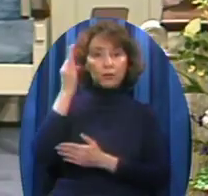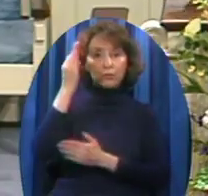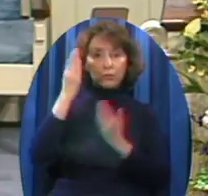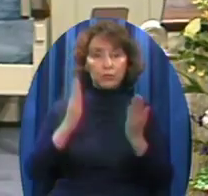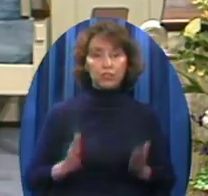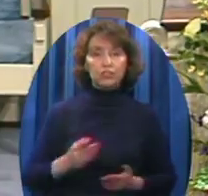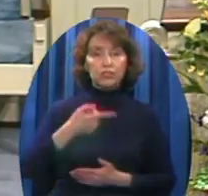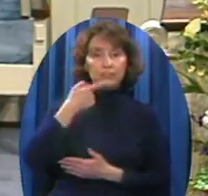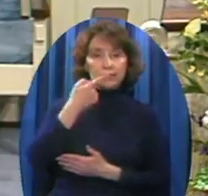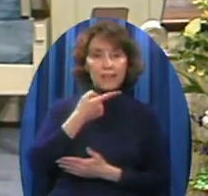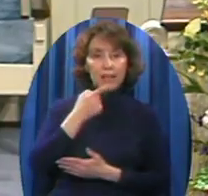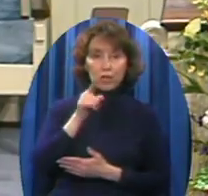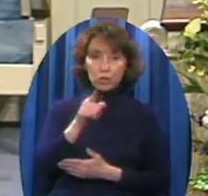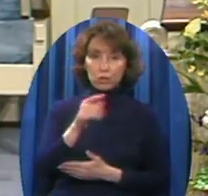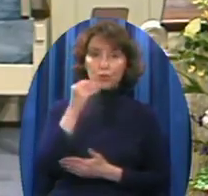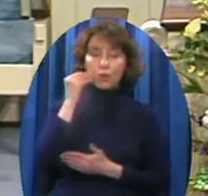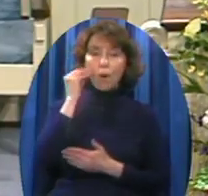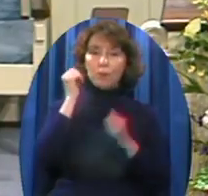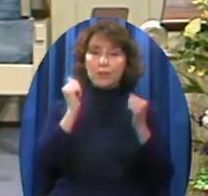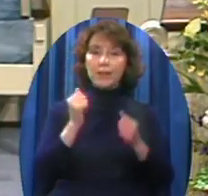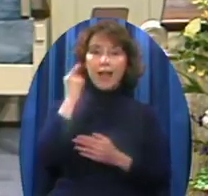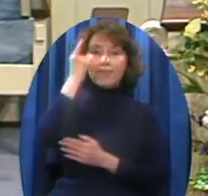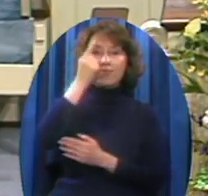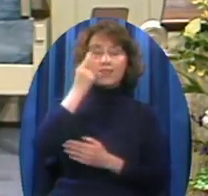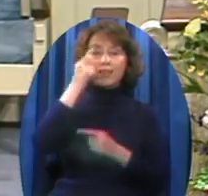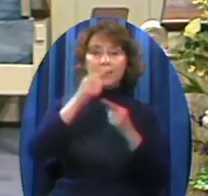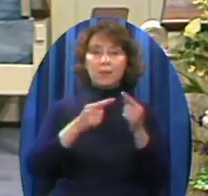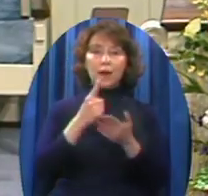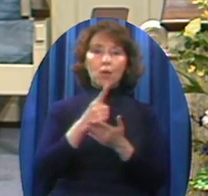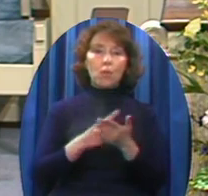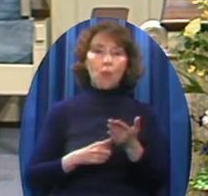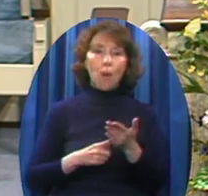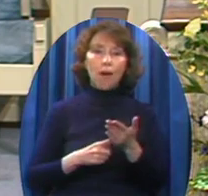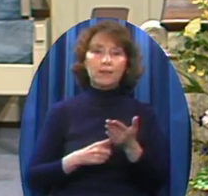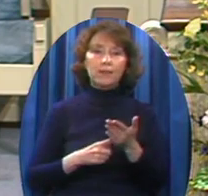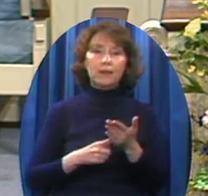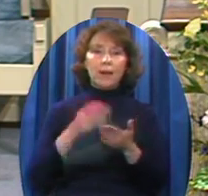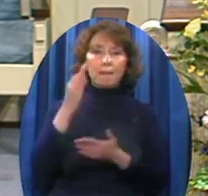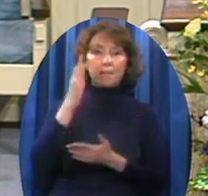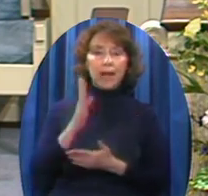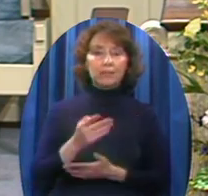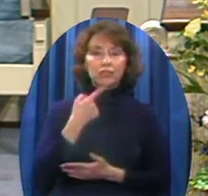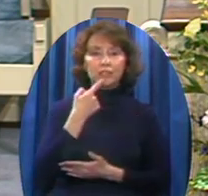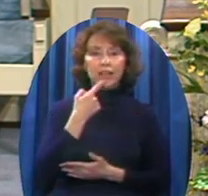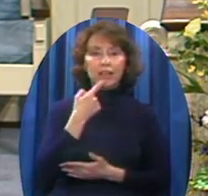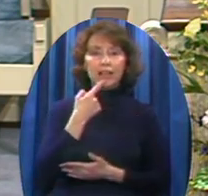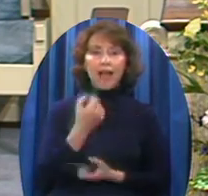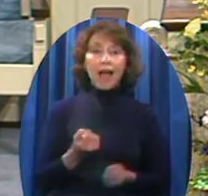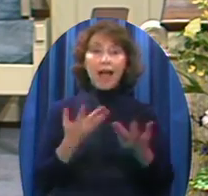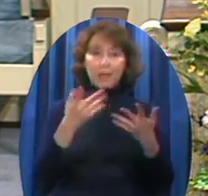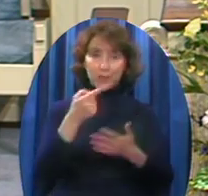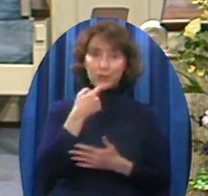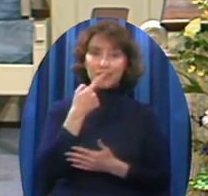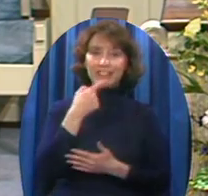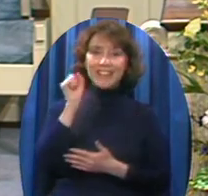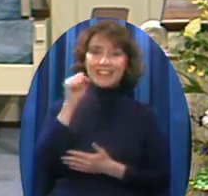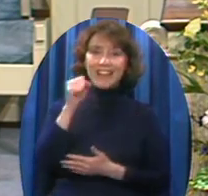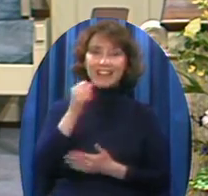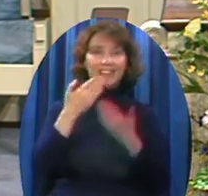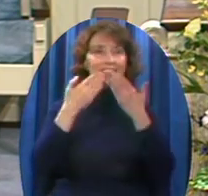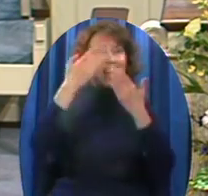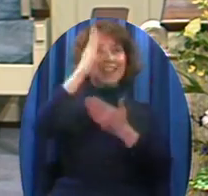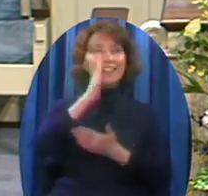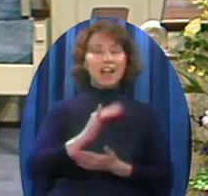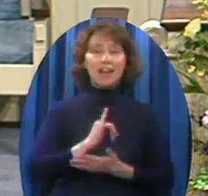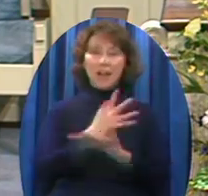head is bowed and every eye is closed, how many here will say, Pastor, thank God I'm a Christian. Jesus Christ lives in my heart. I'm